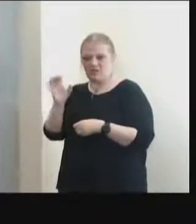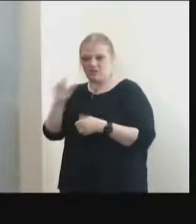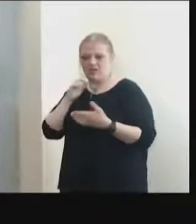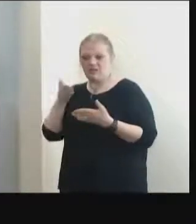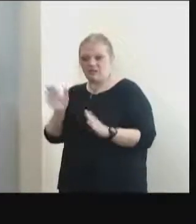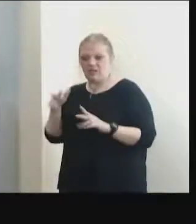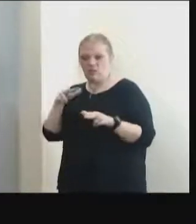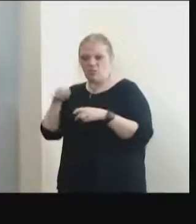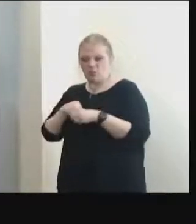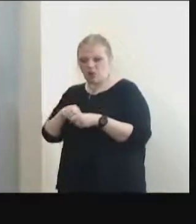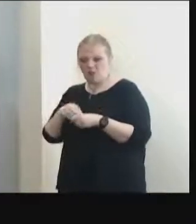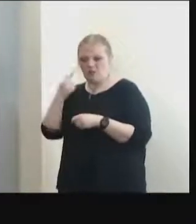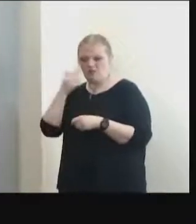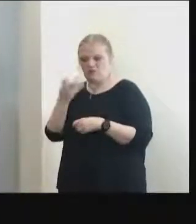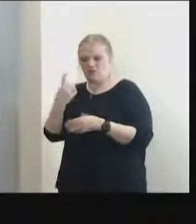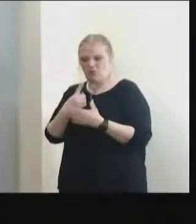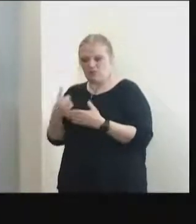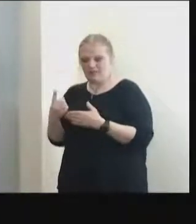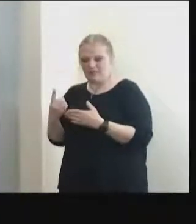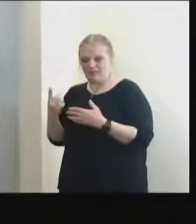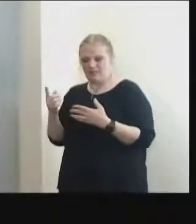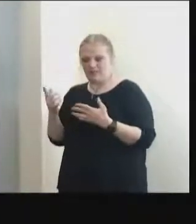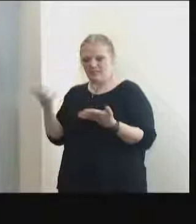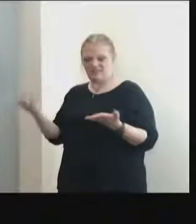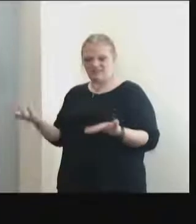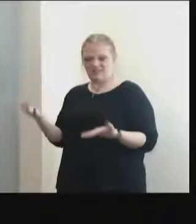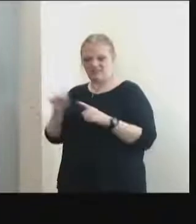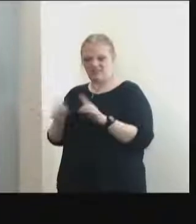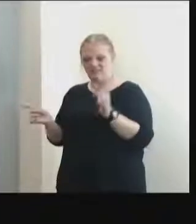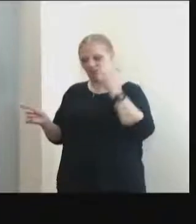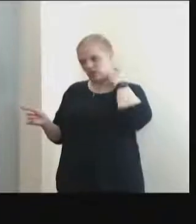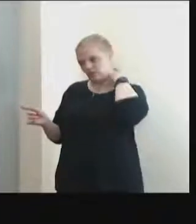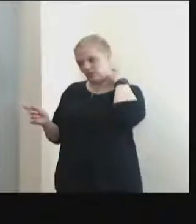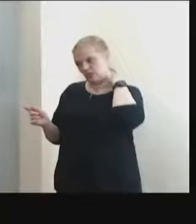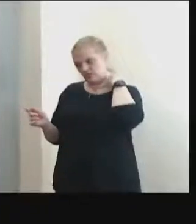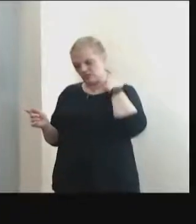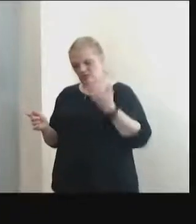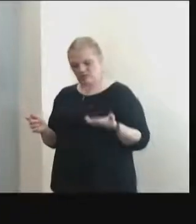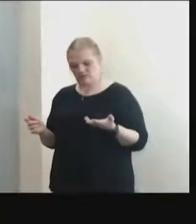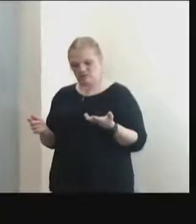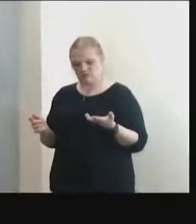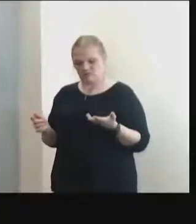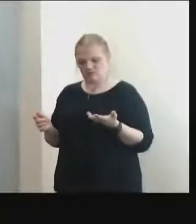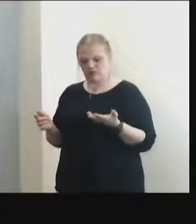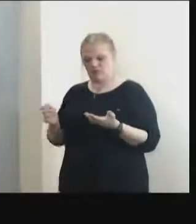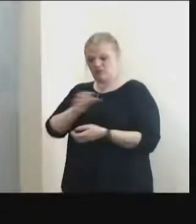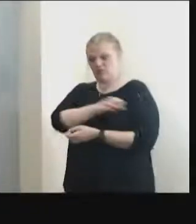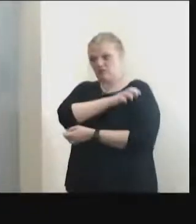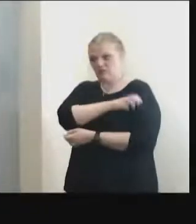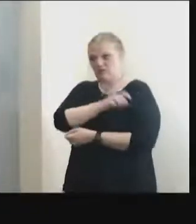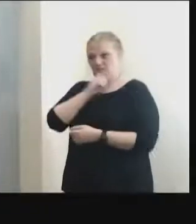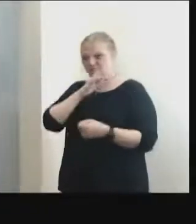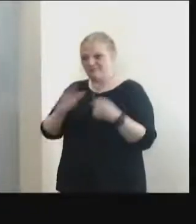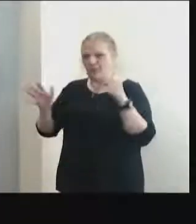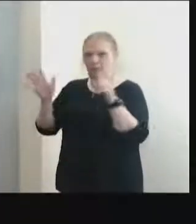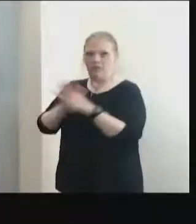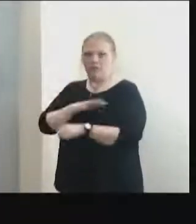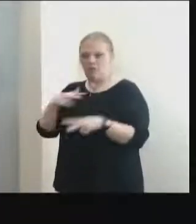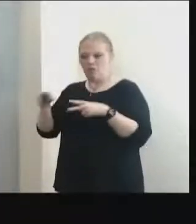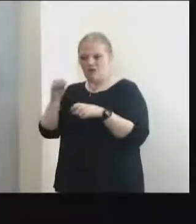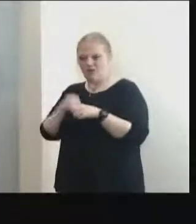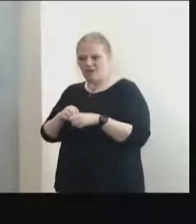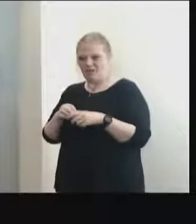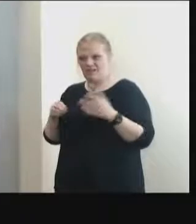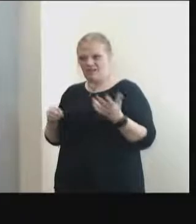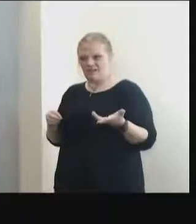allowing walk-ins for the last couple of weeks. Is the difference, though, that just the clinics haven't been total walk-ins, and would total